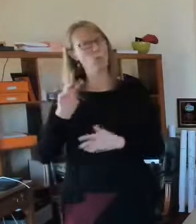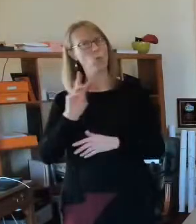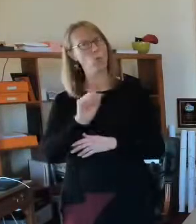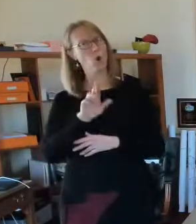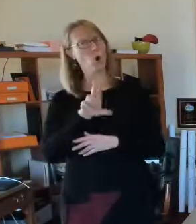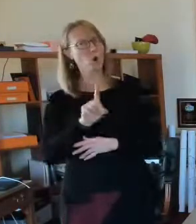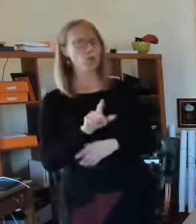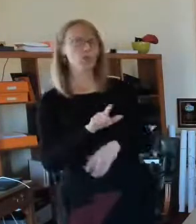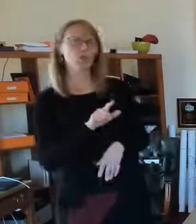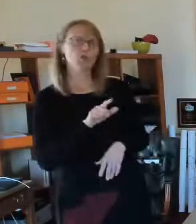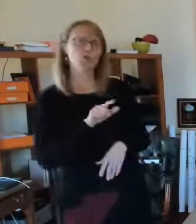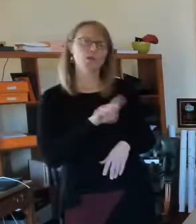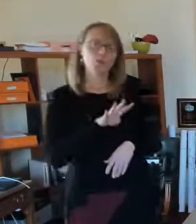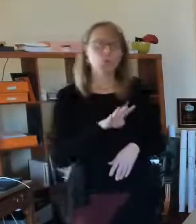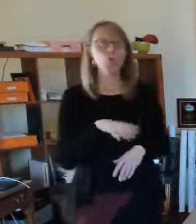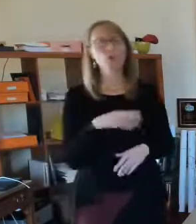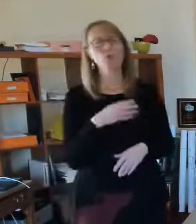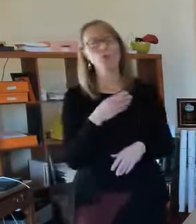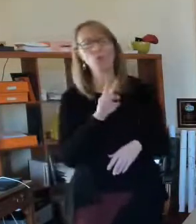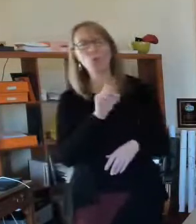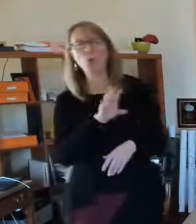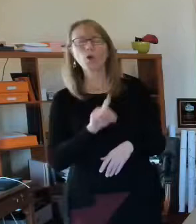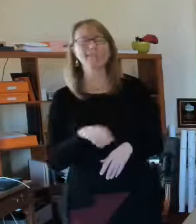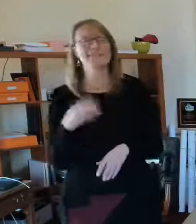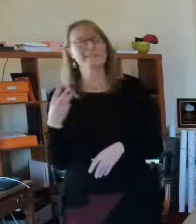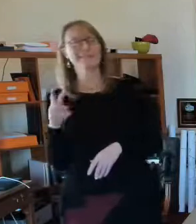the 14th ward, 16 and 14